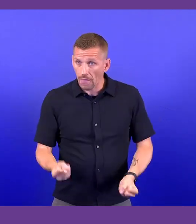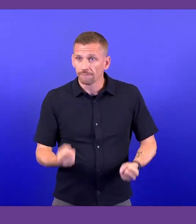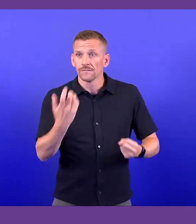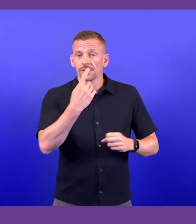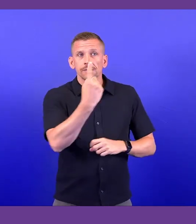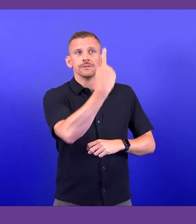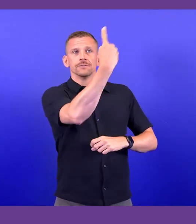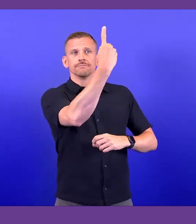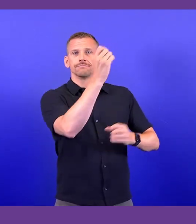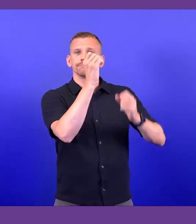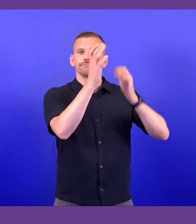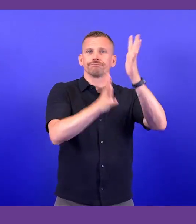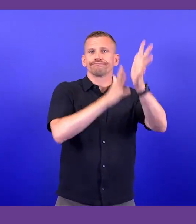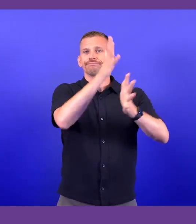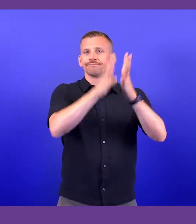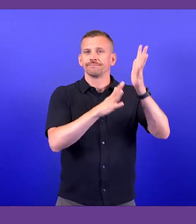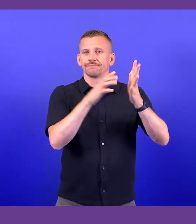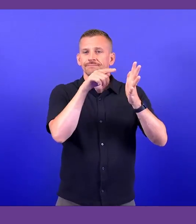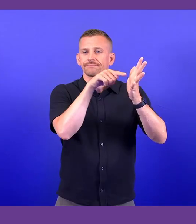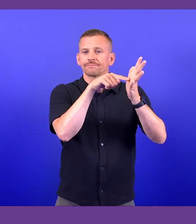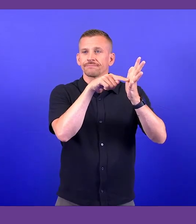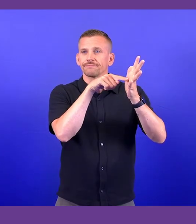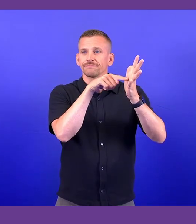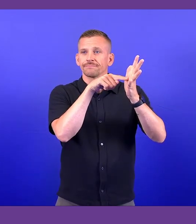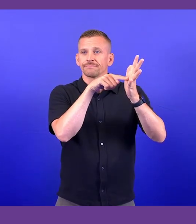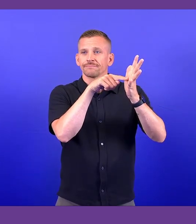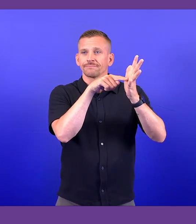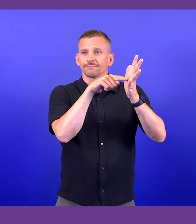very brief comment? Yeah, very brief comment, you're right.